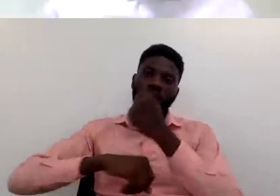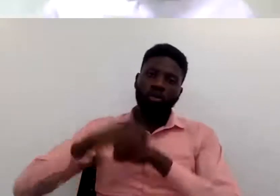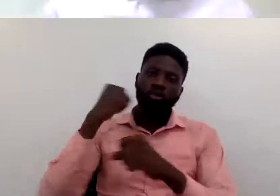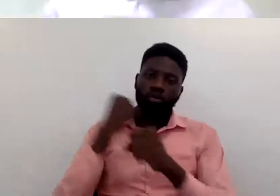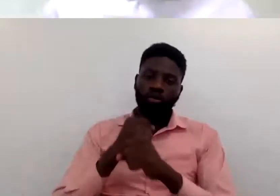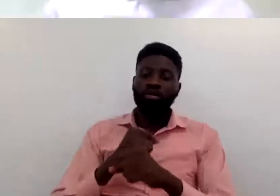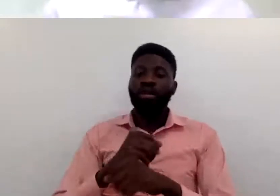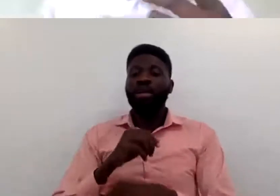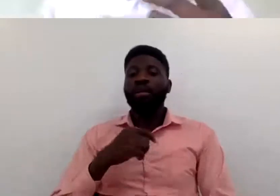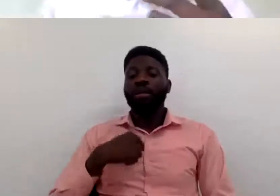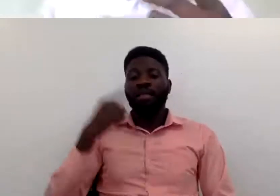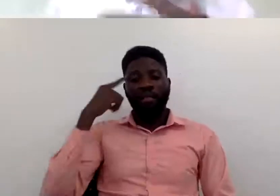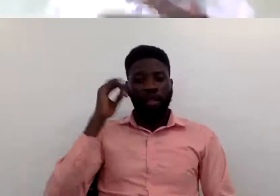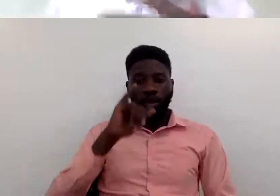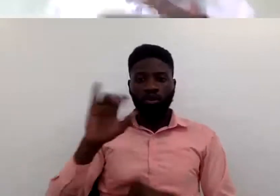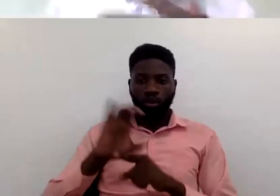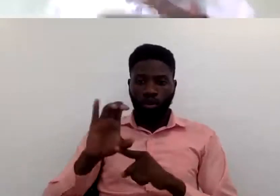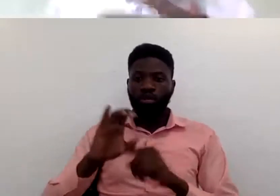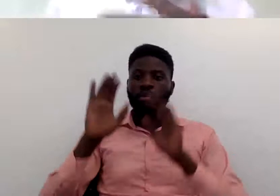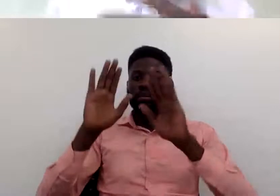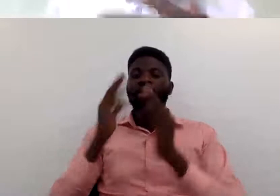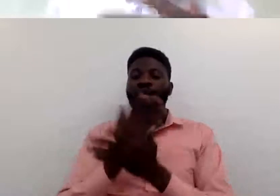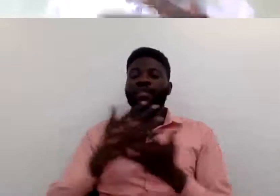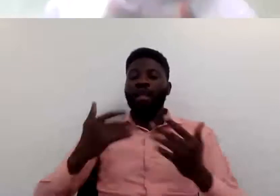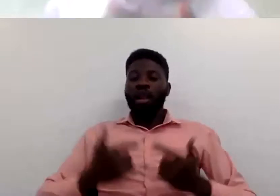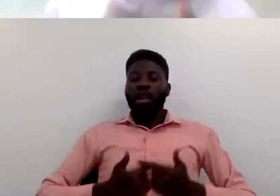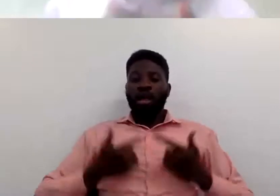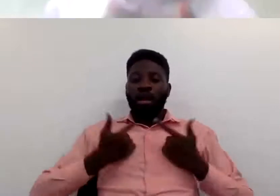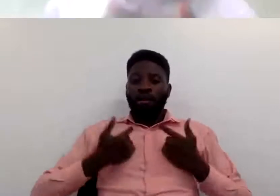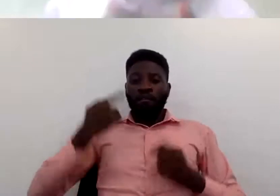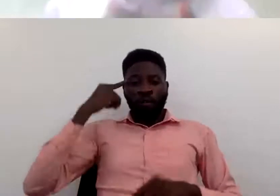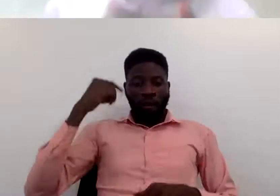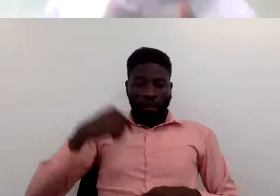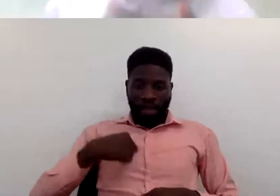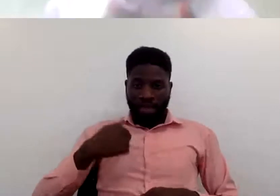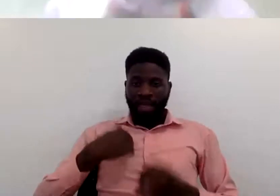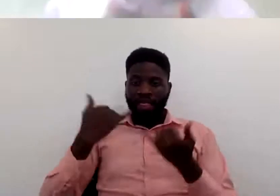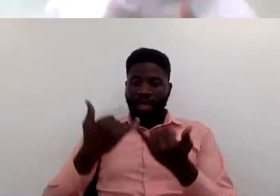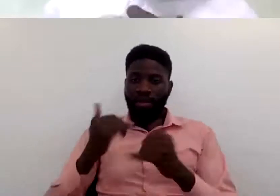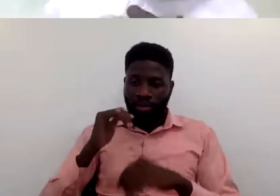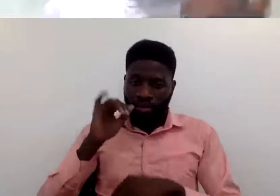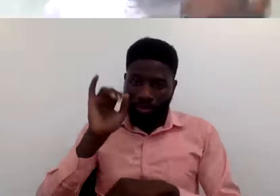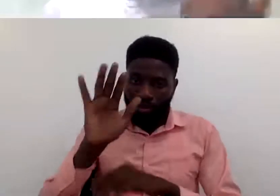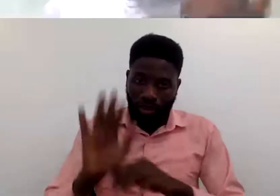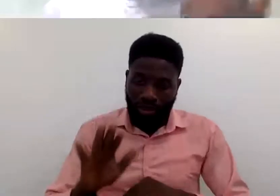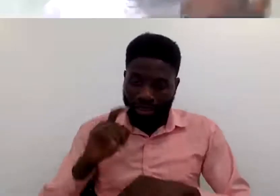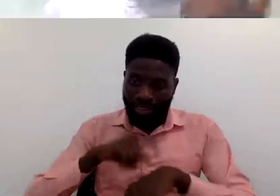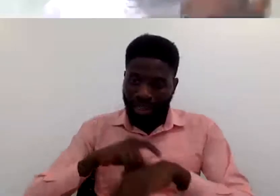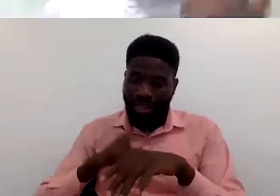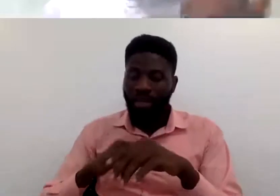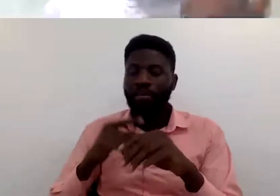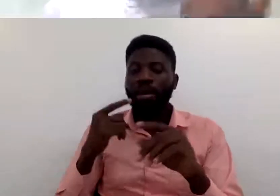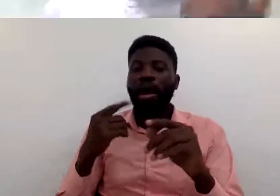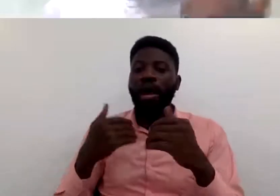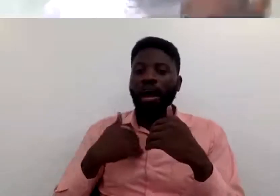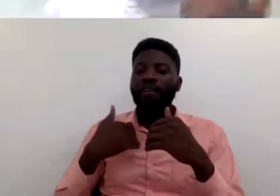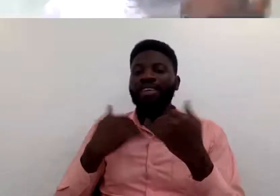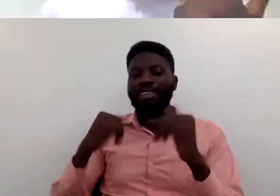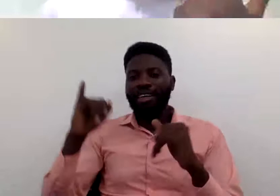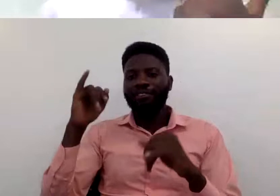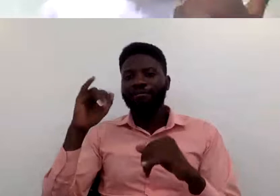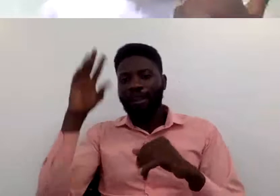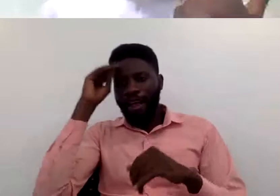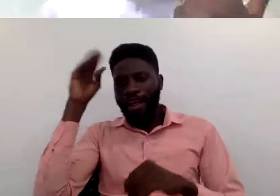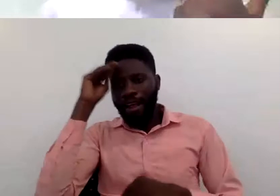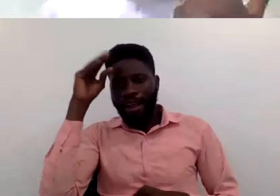are the courses and the important things in life for me that now matter. That the minute you apply intellectual curiosity, the minute